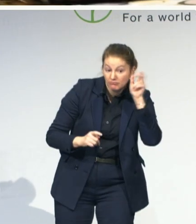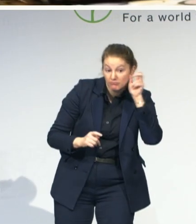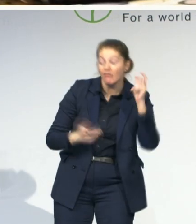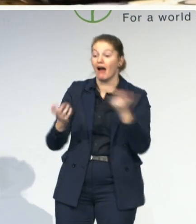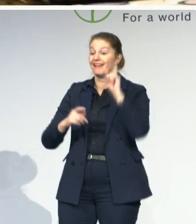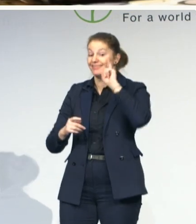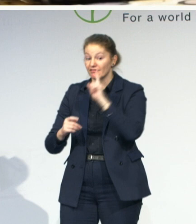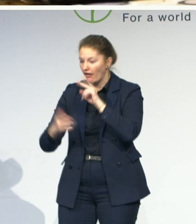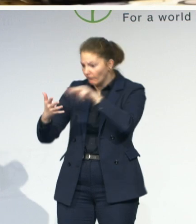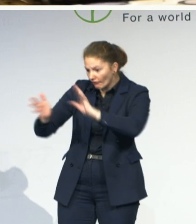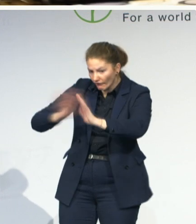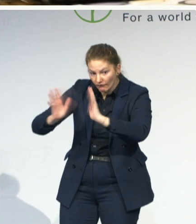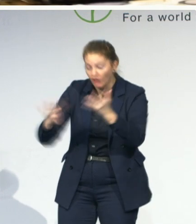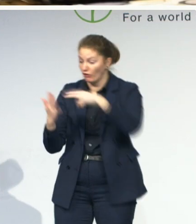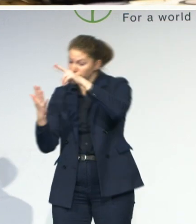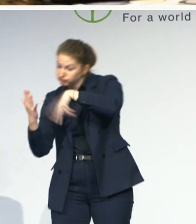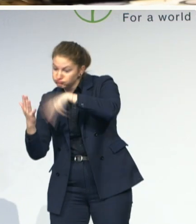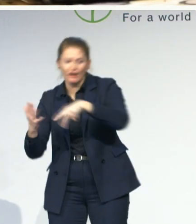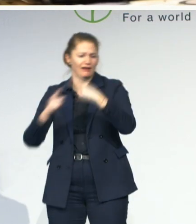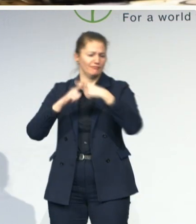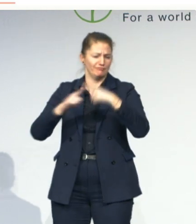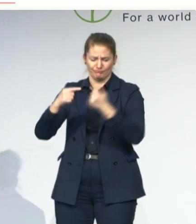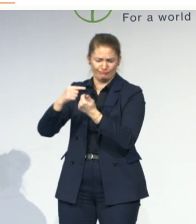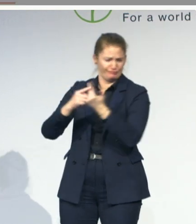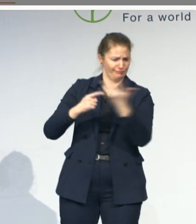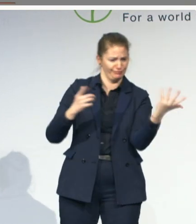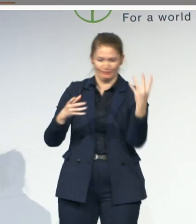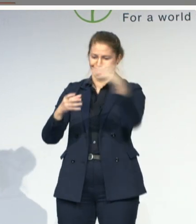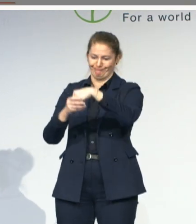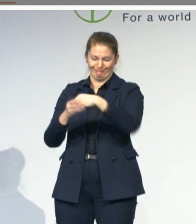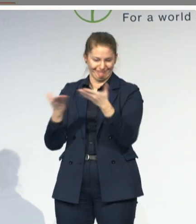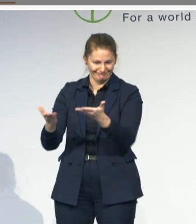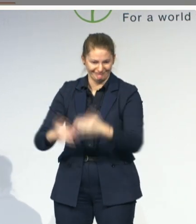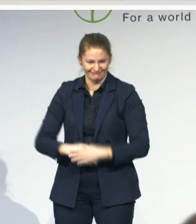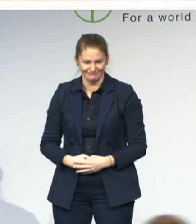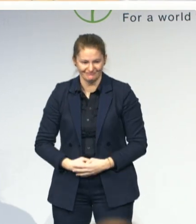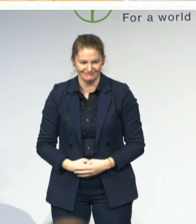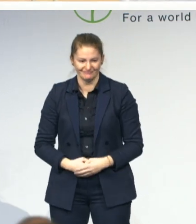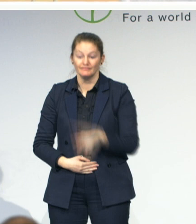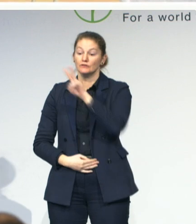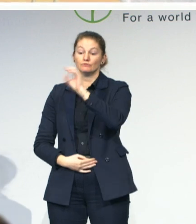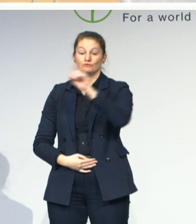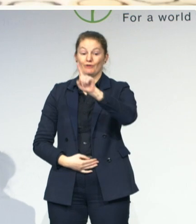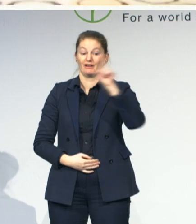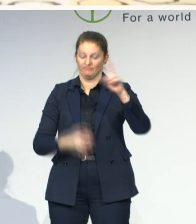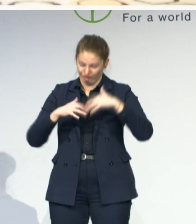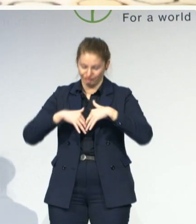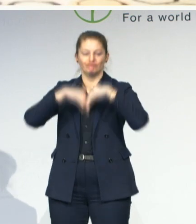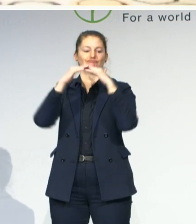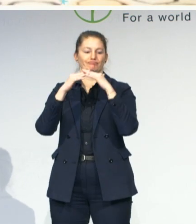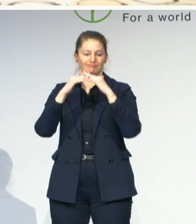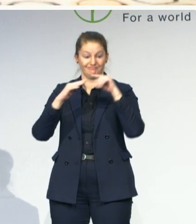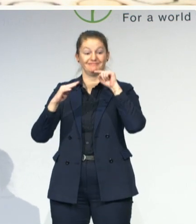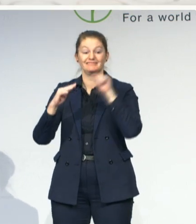with their hearing parents. Since its creation in 2011, the virtual library has been used on average more